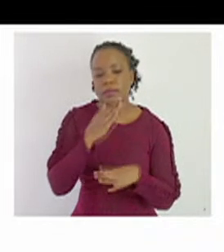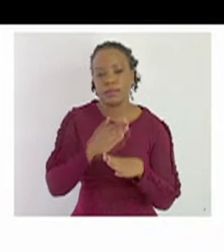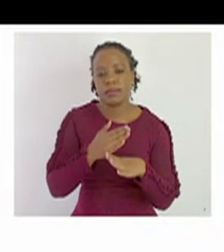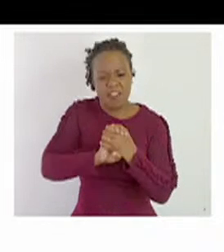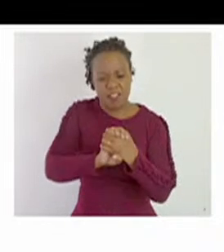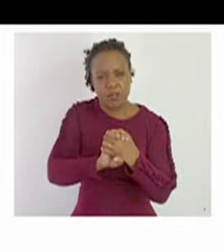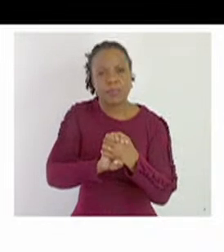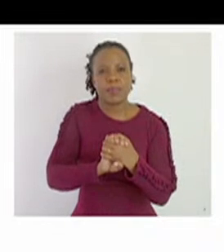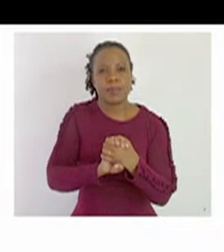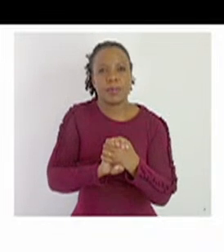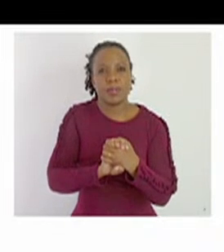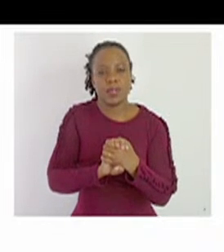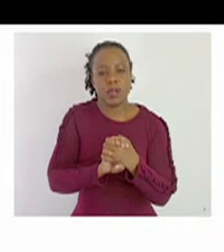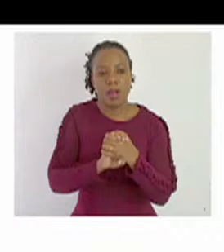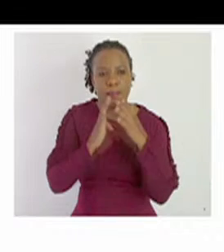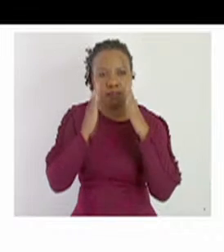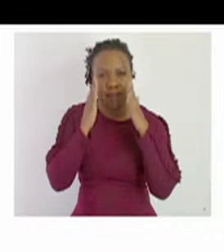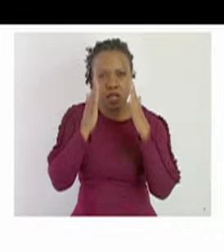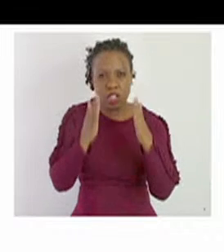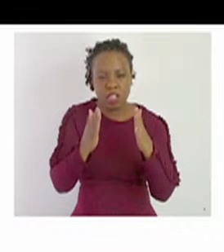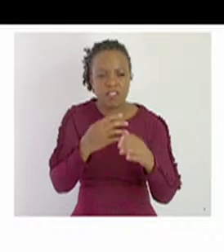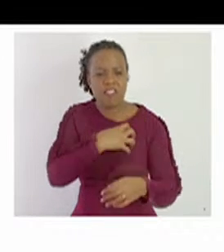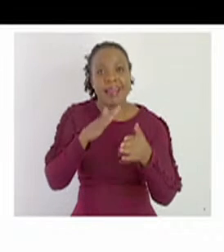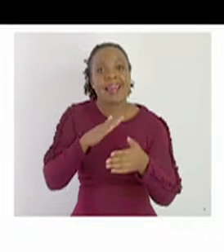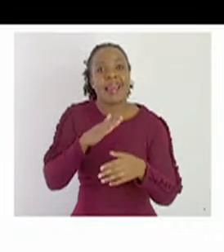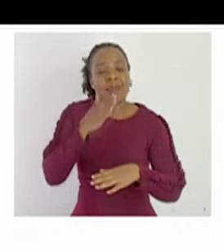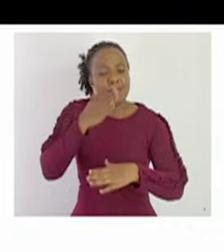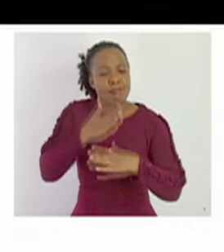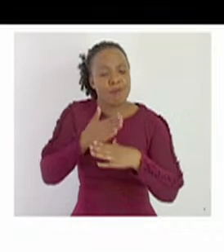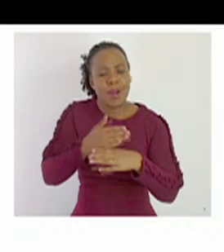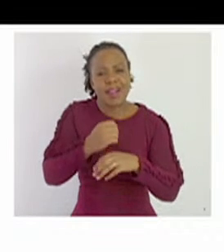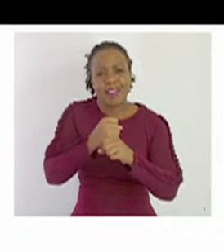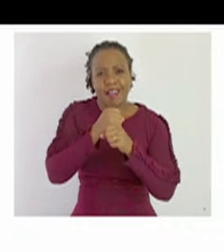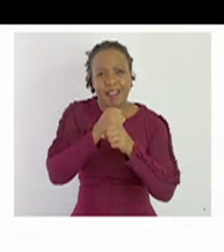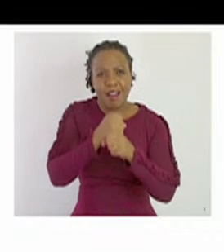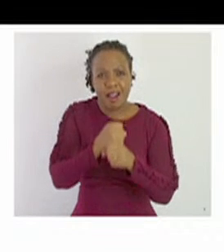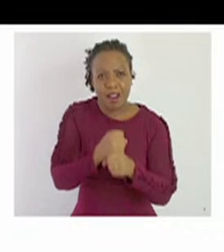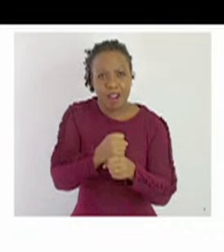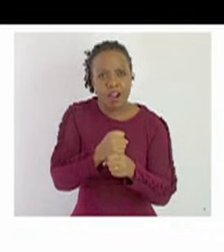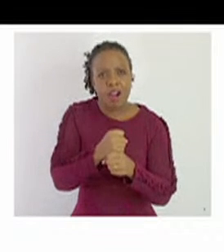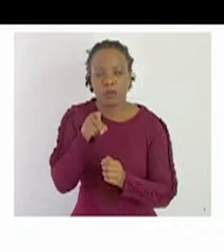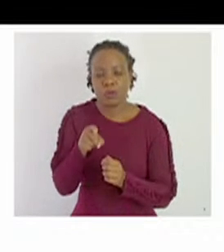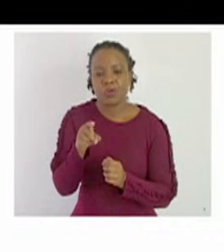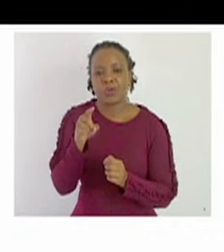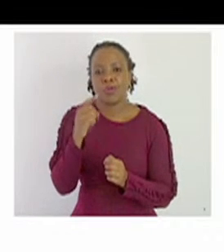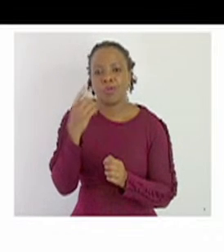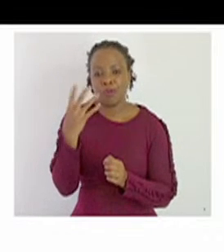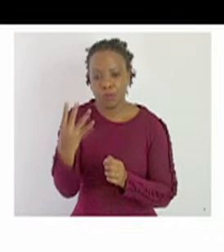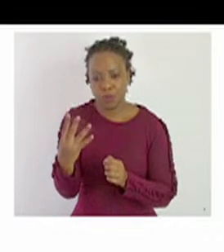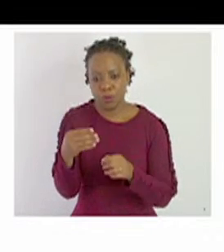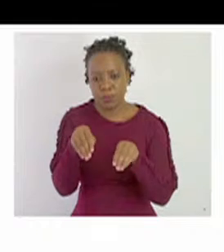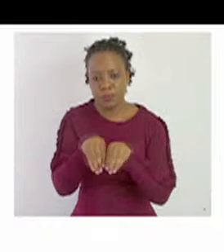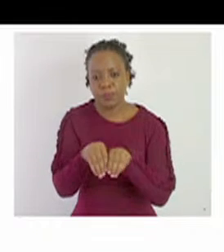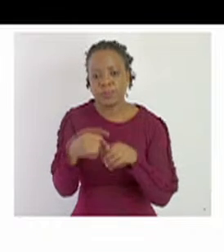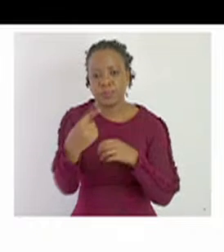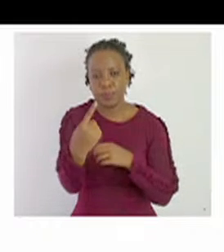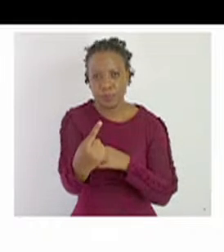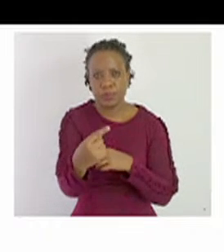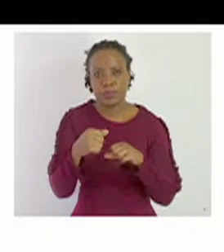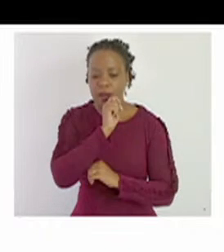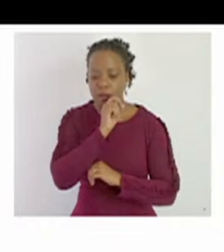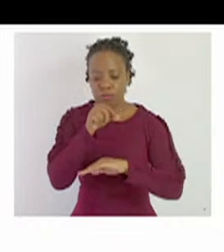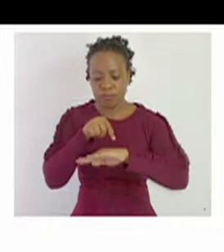the abstract noun, jealousy, to achieve his goal. Let's quickly move